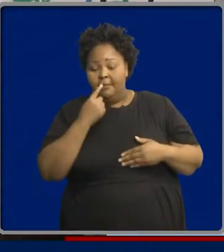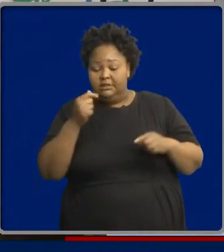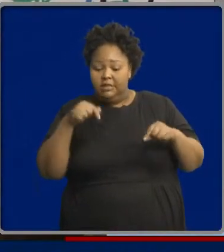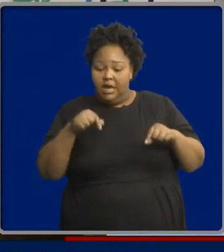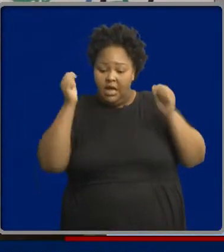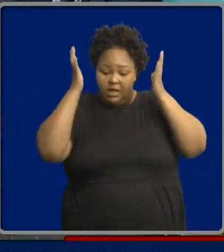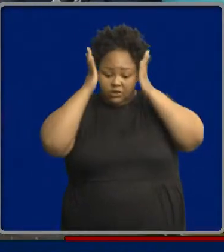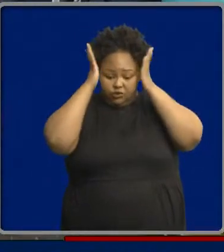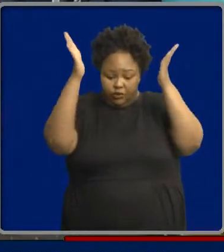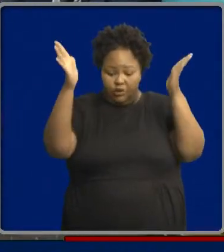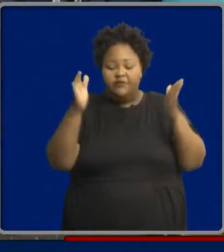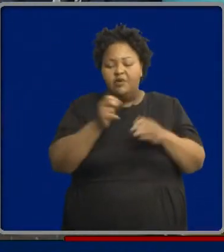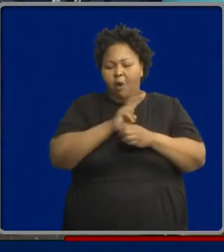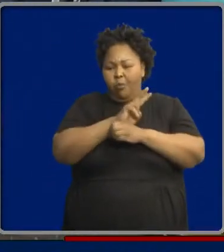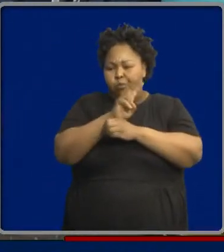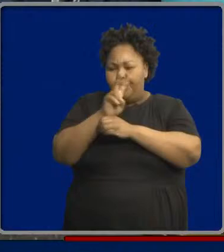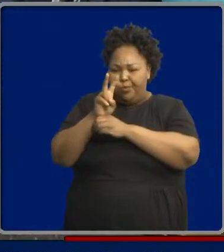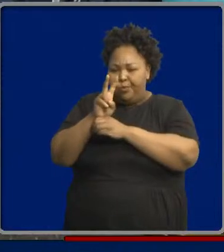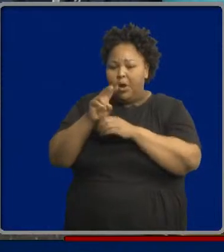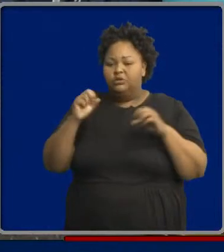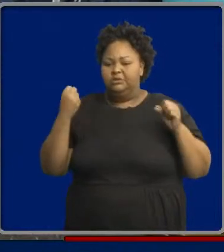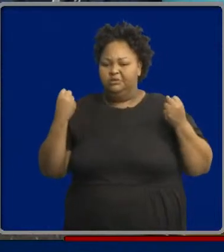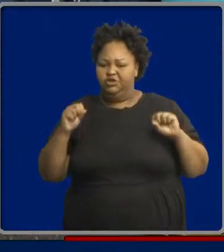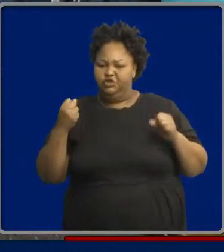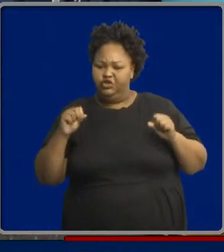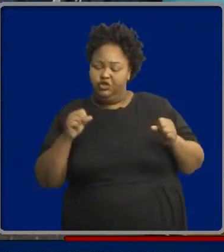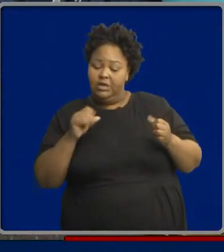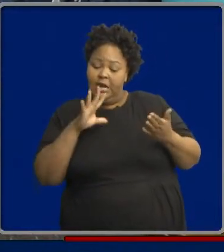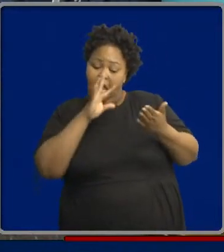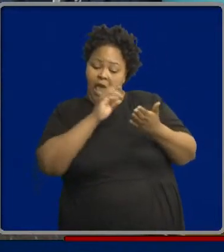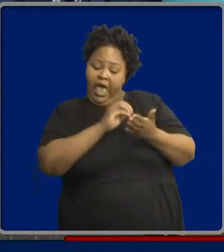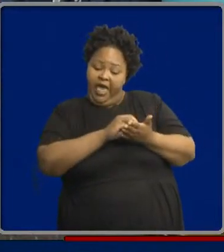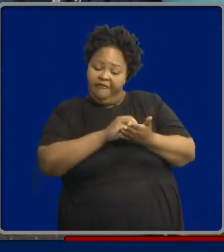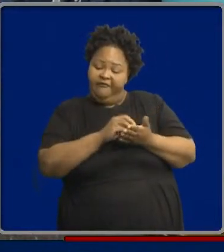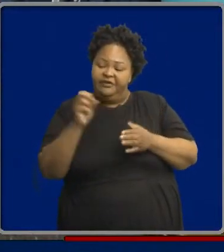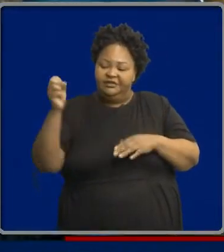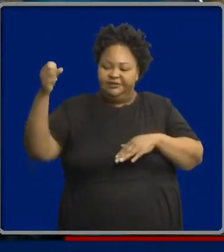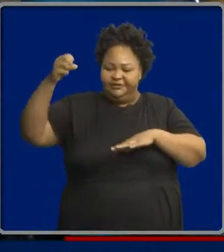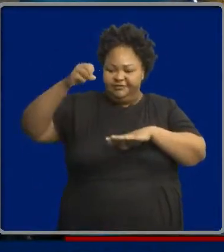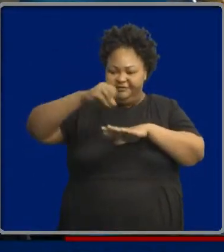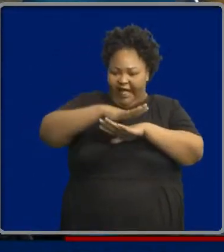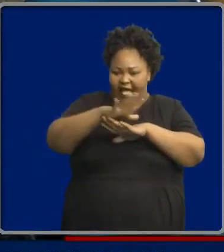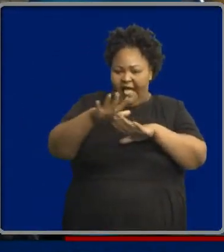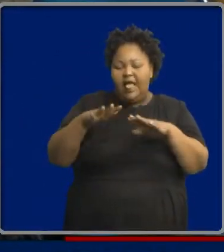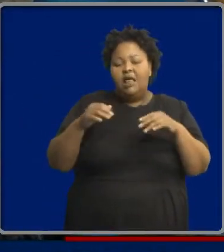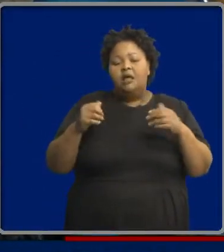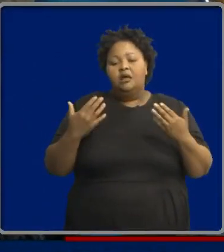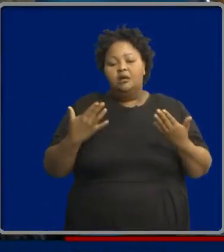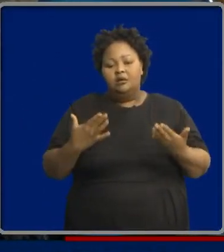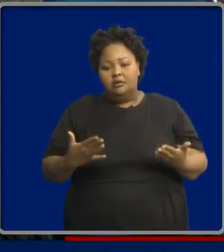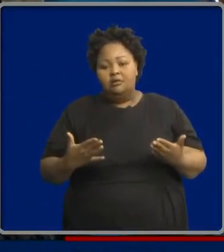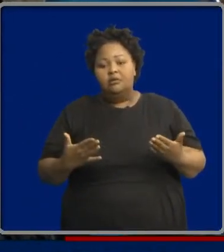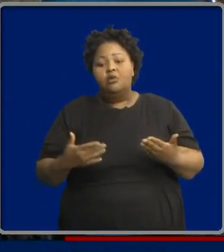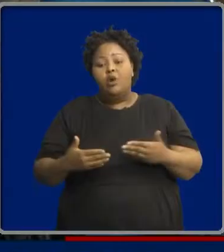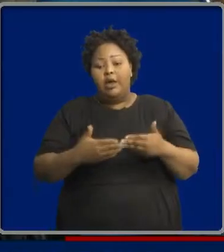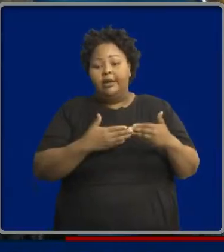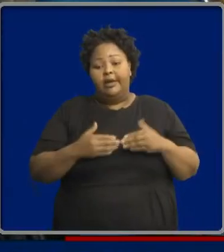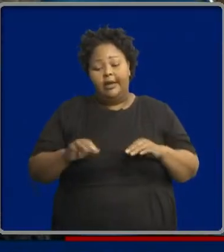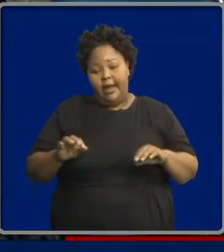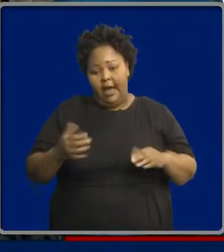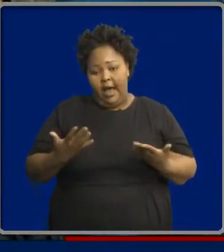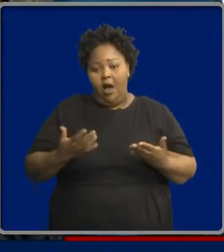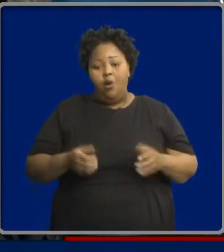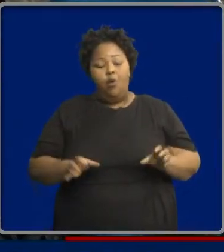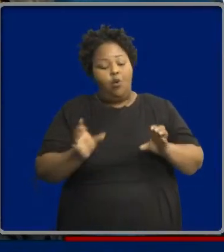country, the Minister of Tourism, House of Assembly Portfolio Committee led by Mbabane East Member of Parliament, Welcome Dlamini as the